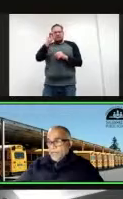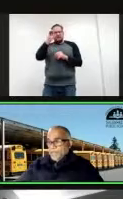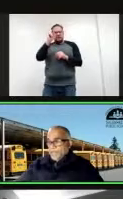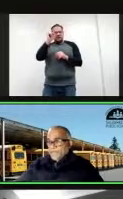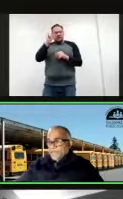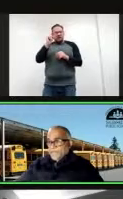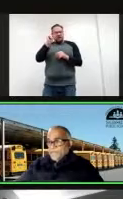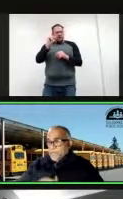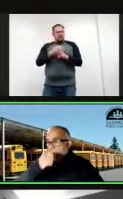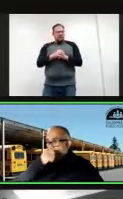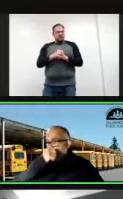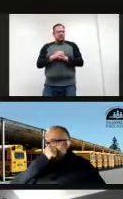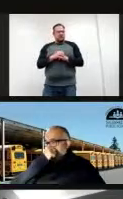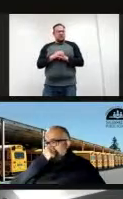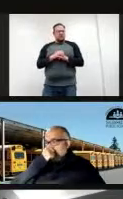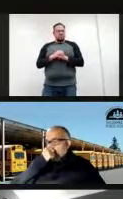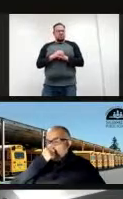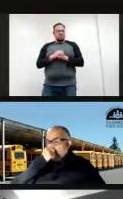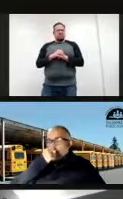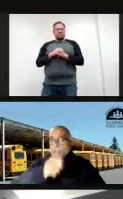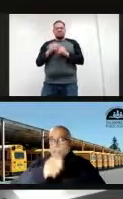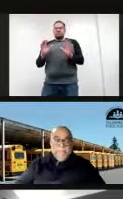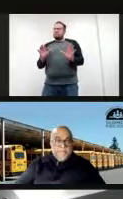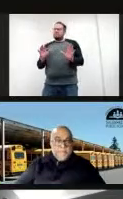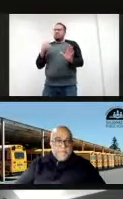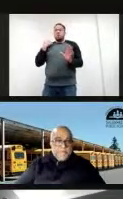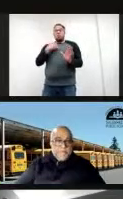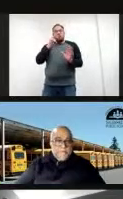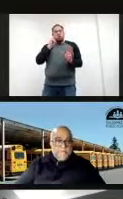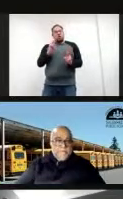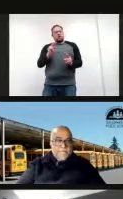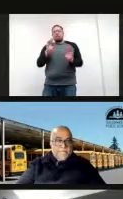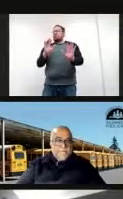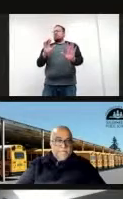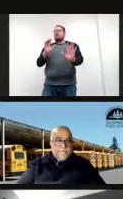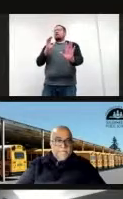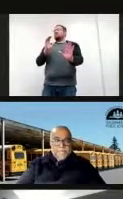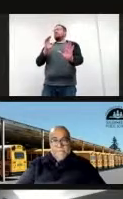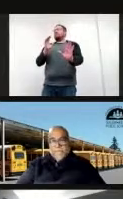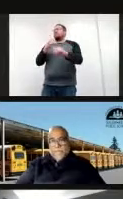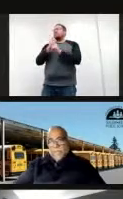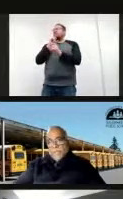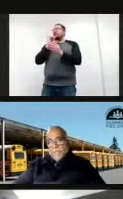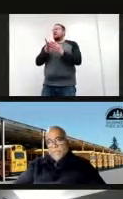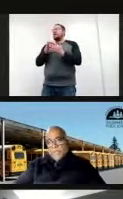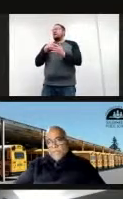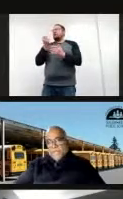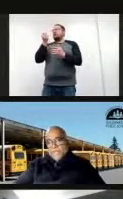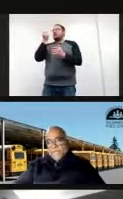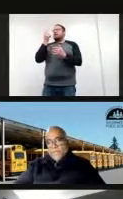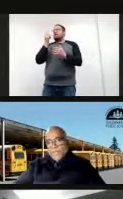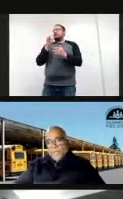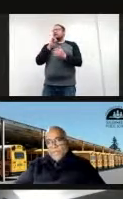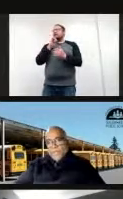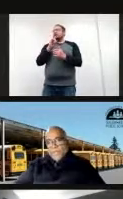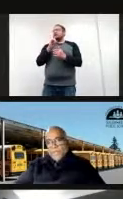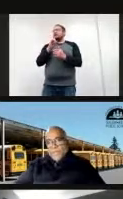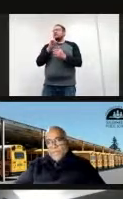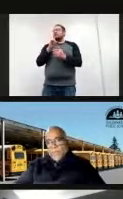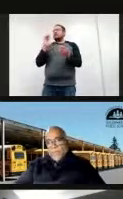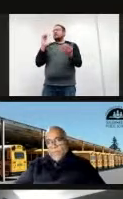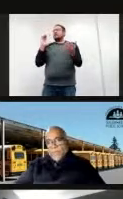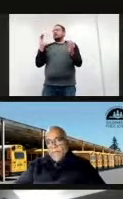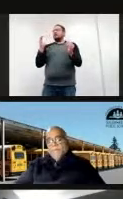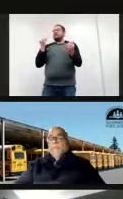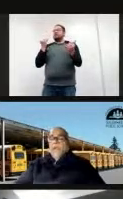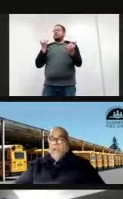clear. So right, what we're looking at, I want to make sure I'm understanding your question, is a comparison of